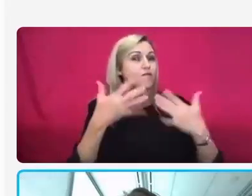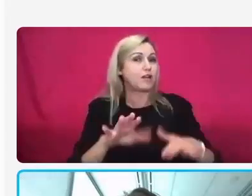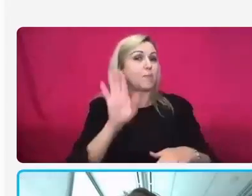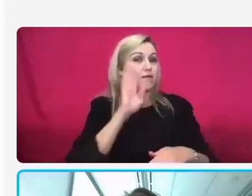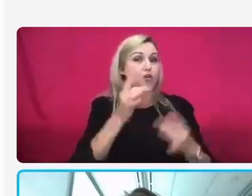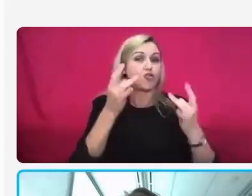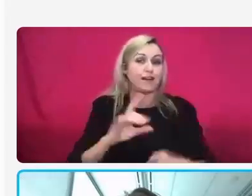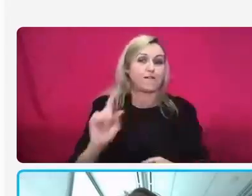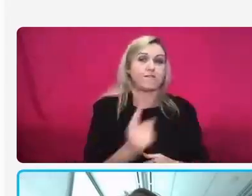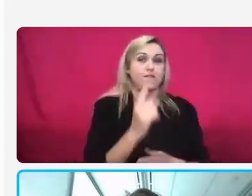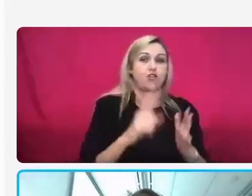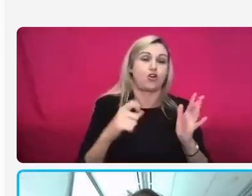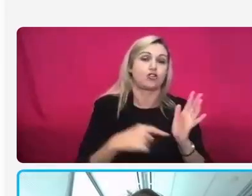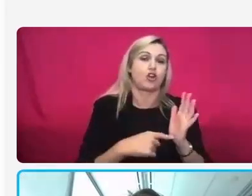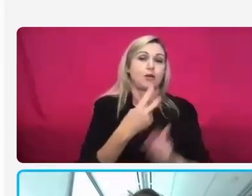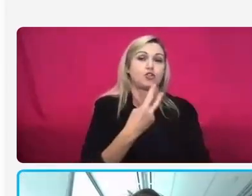1 October 2022.